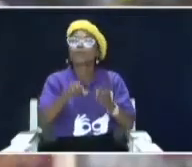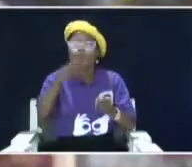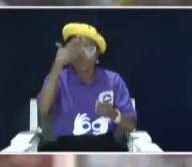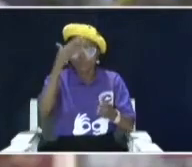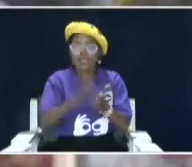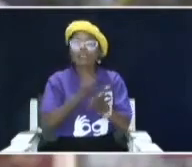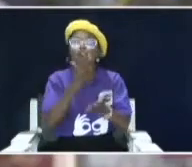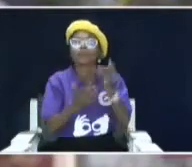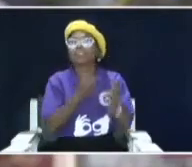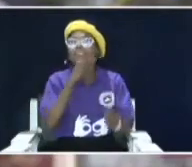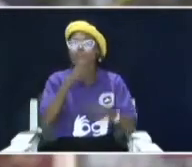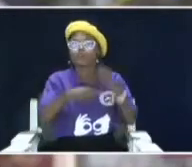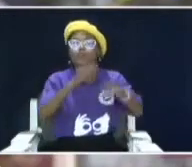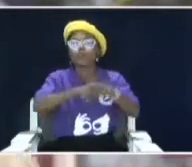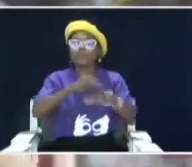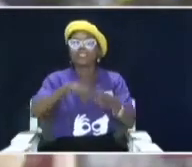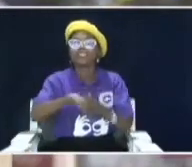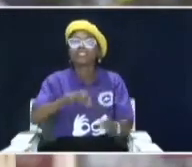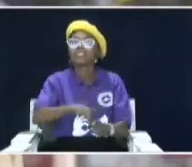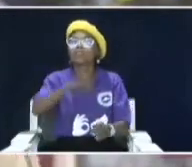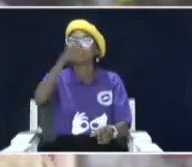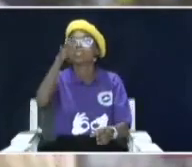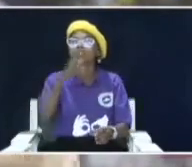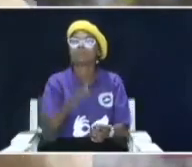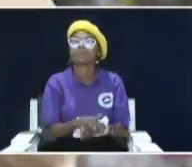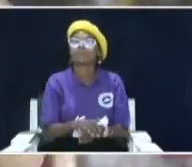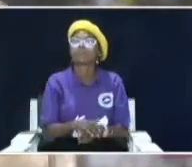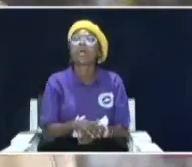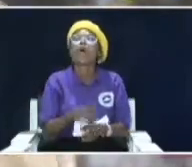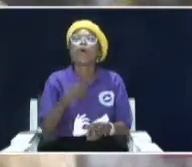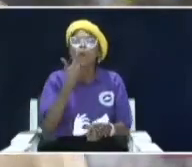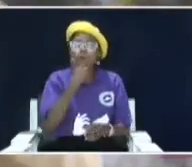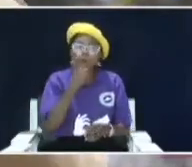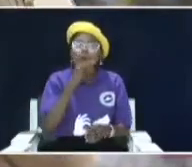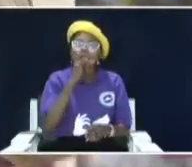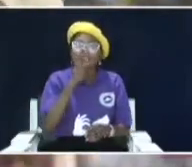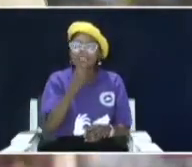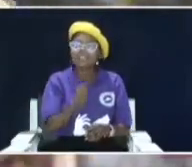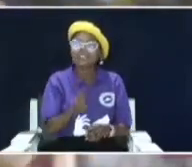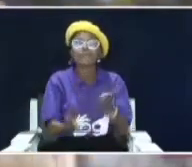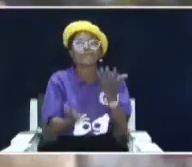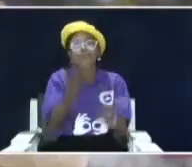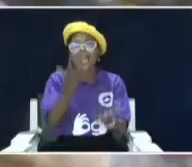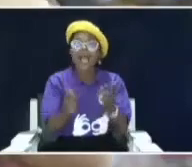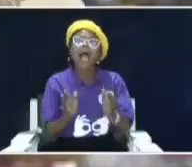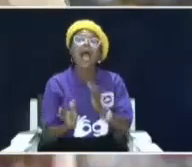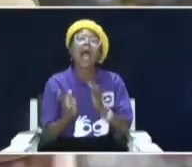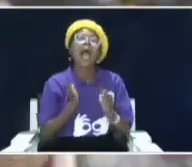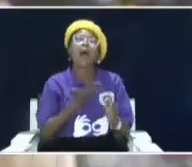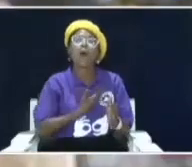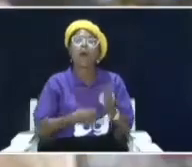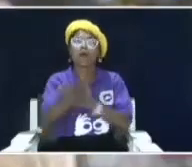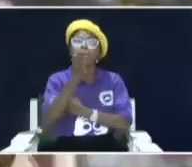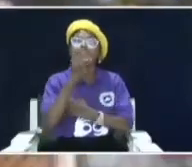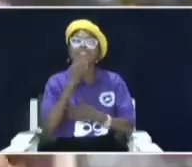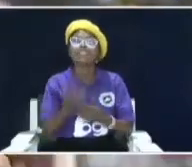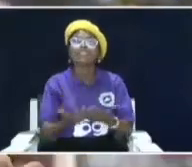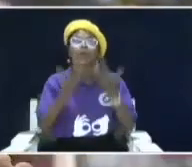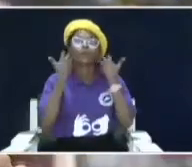the spiritual realm. So who is the fire? Our God is the consuming